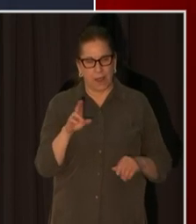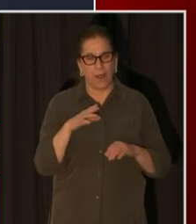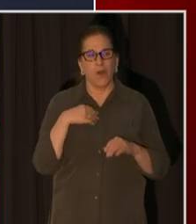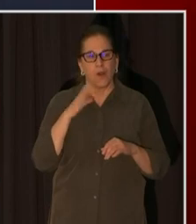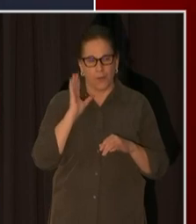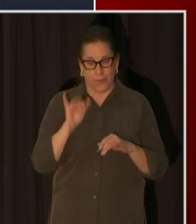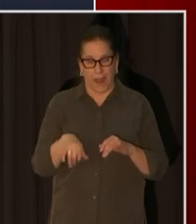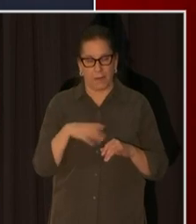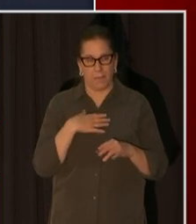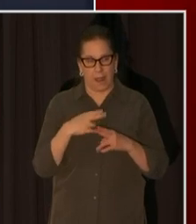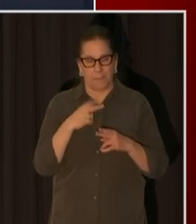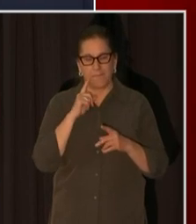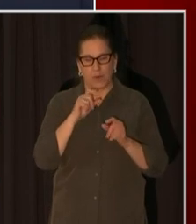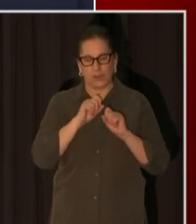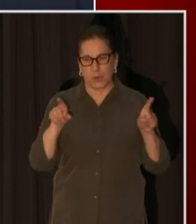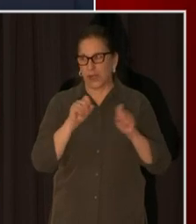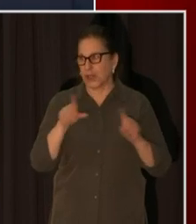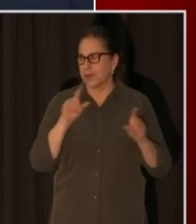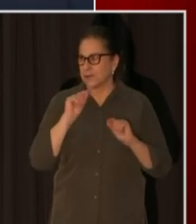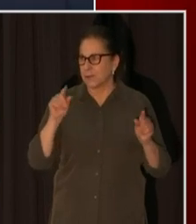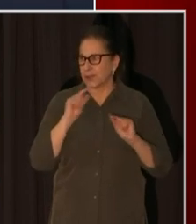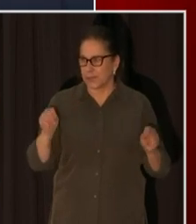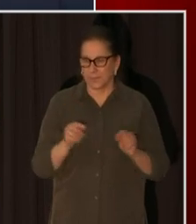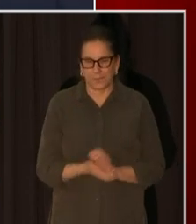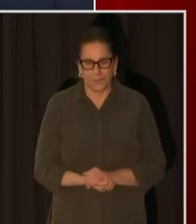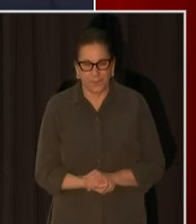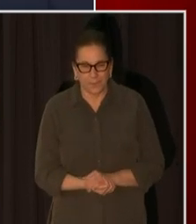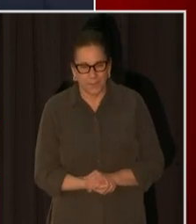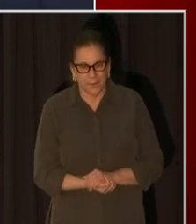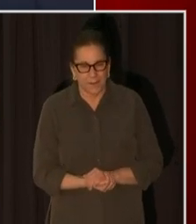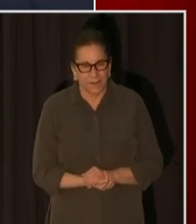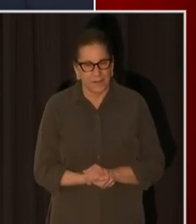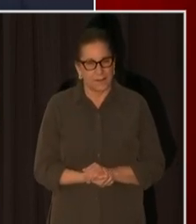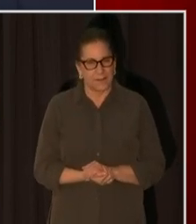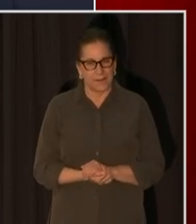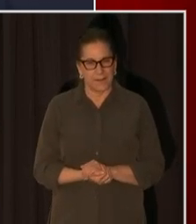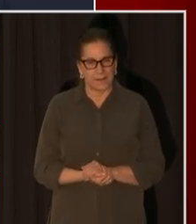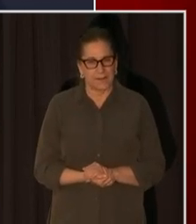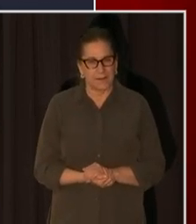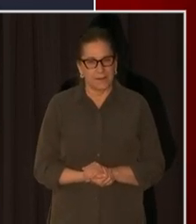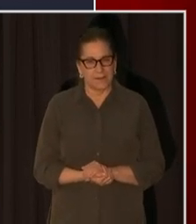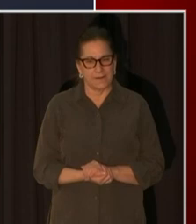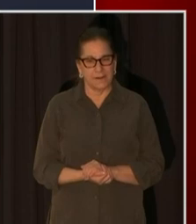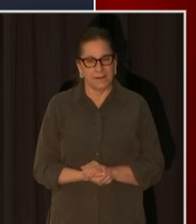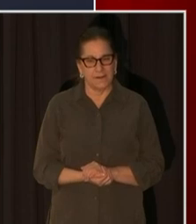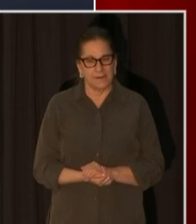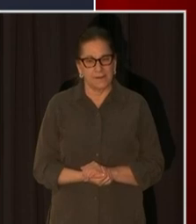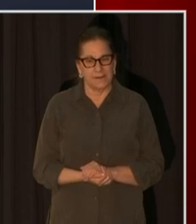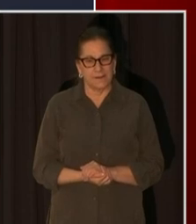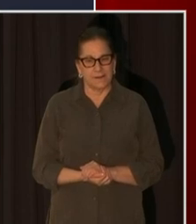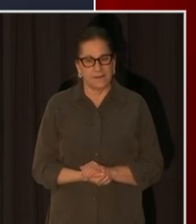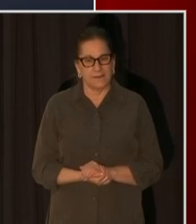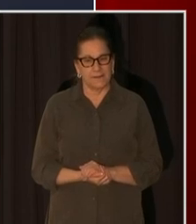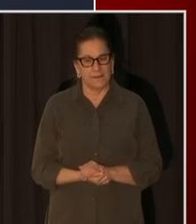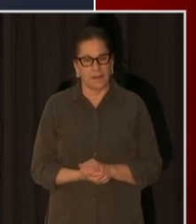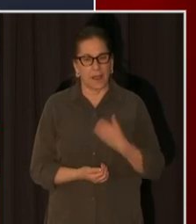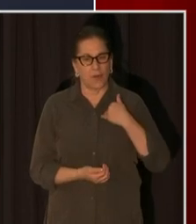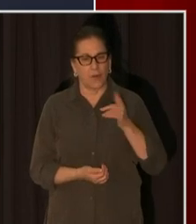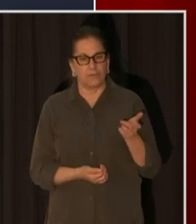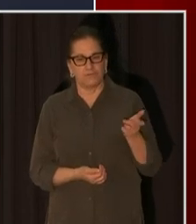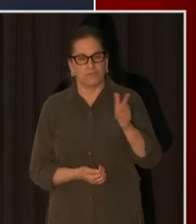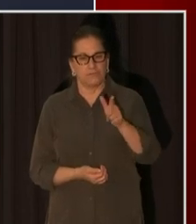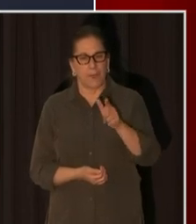And as before I turn it over to Director Emerson, there are some folks listening on the phone, so you're going to have to share your